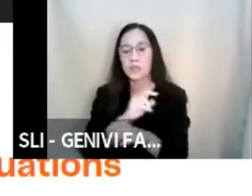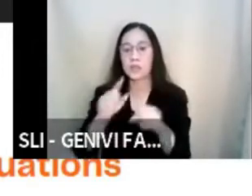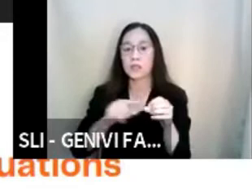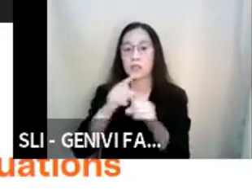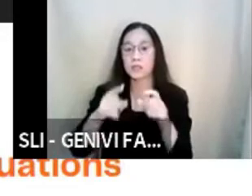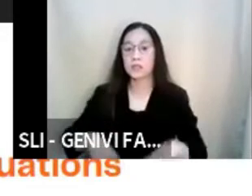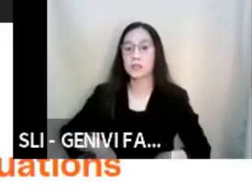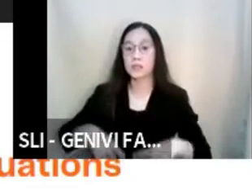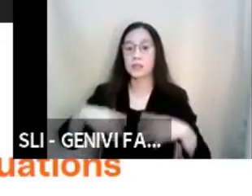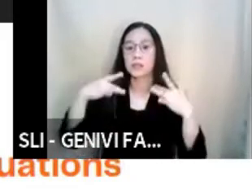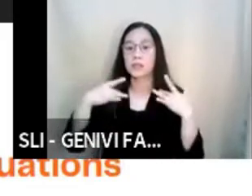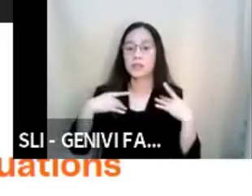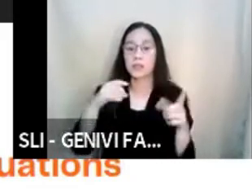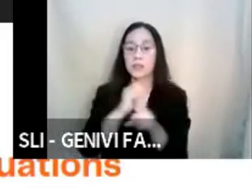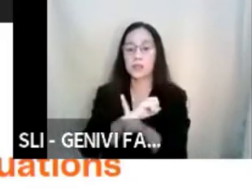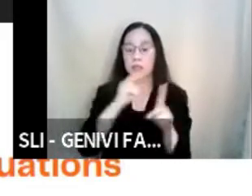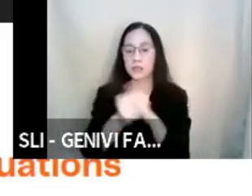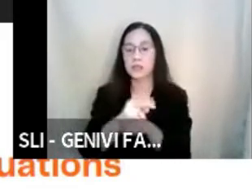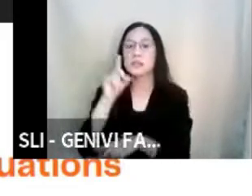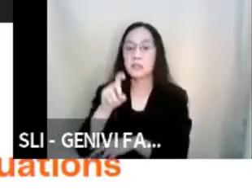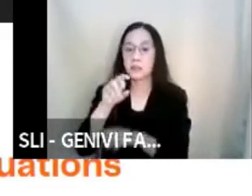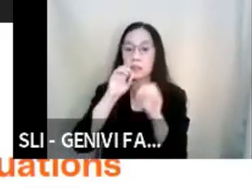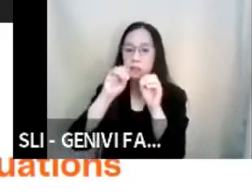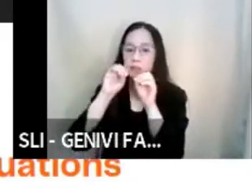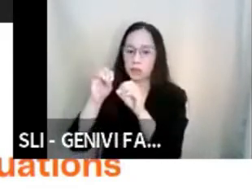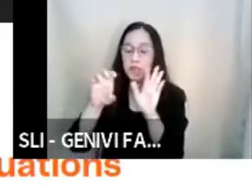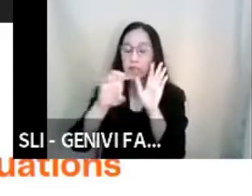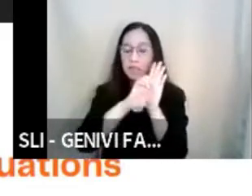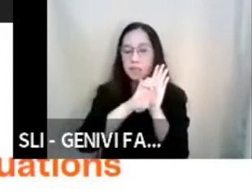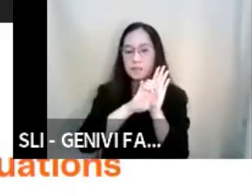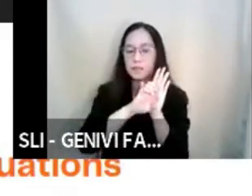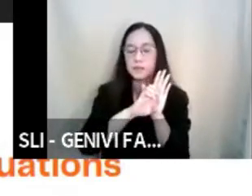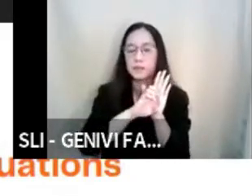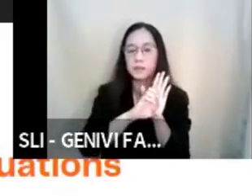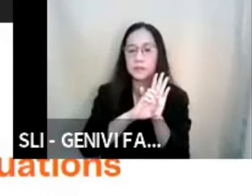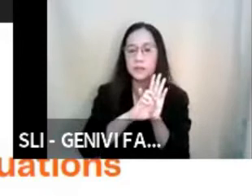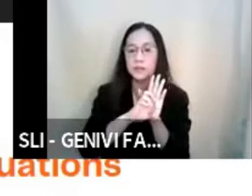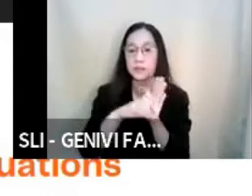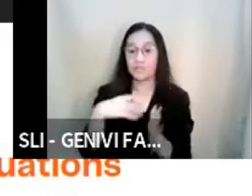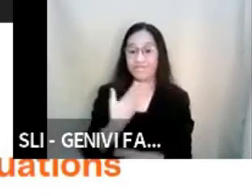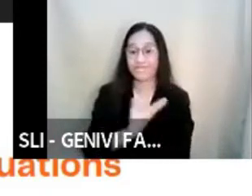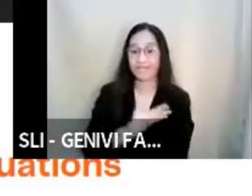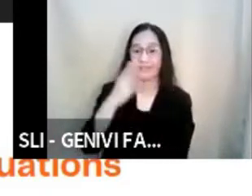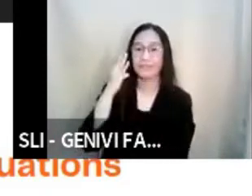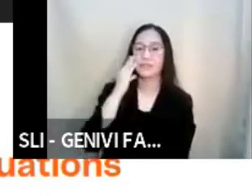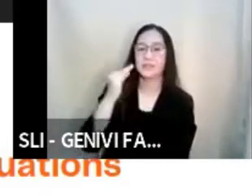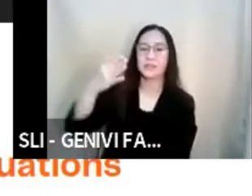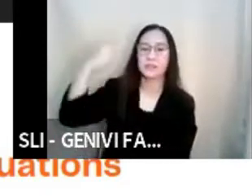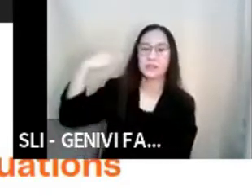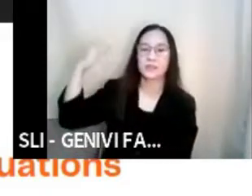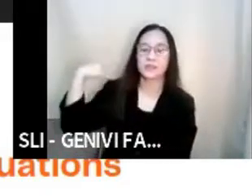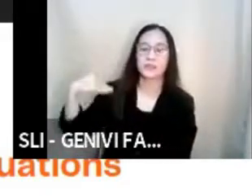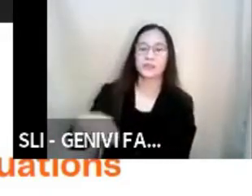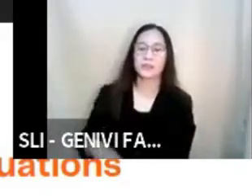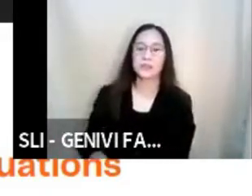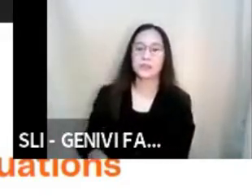doon natin din siya tinuturo. So, for example, in our experience now before in the learning